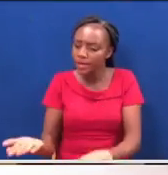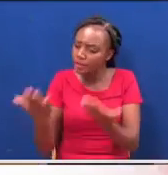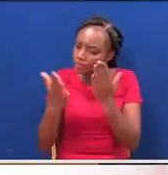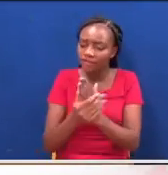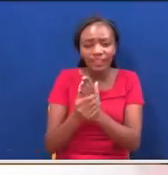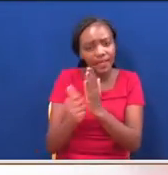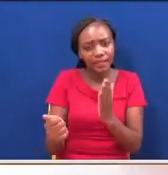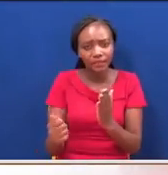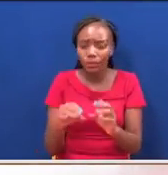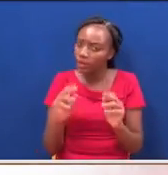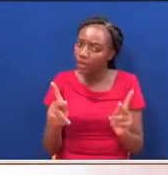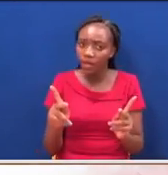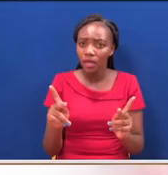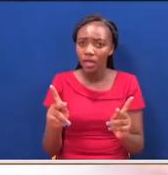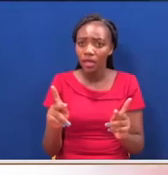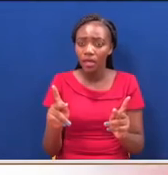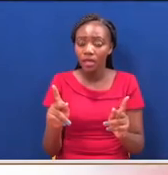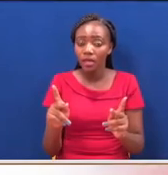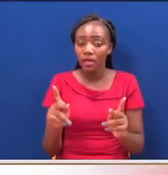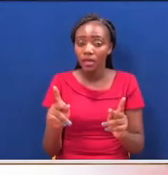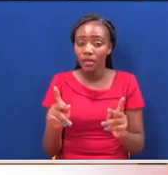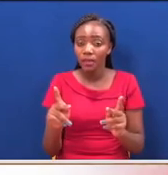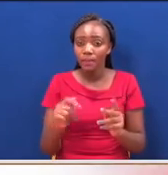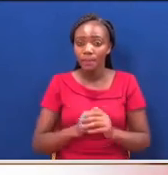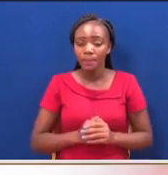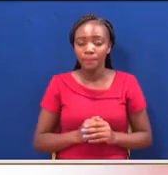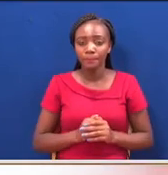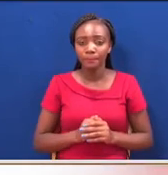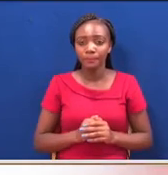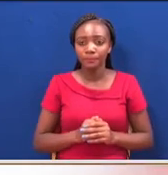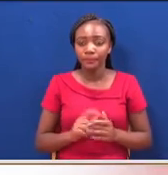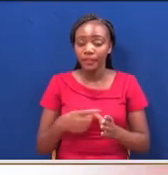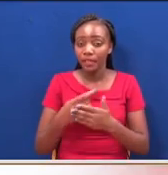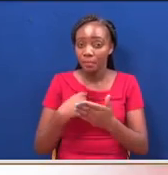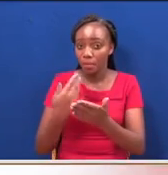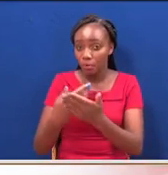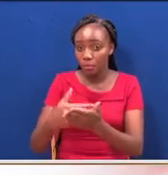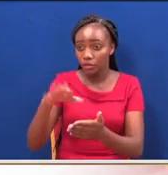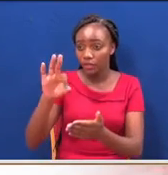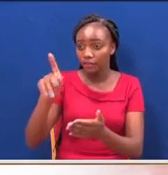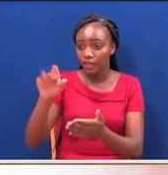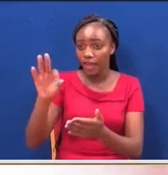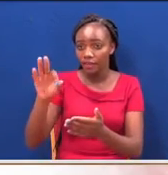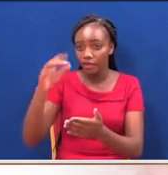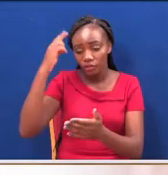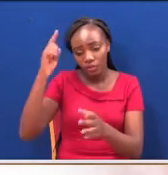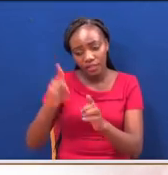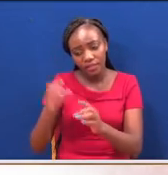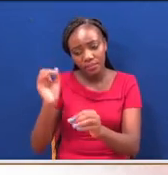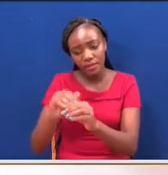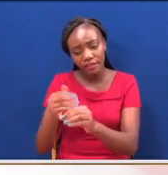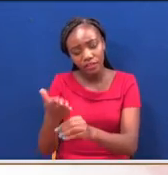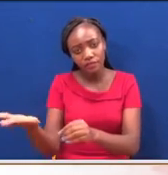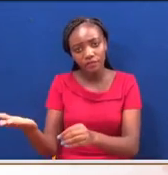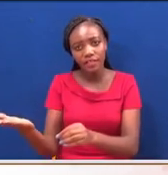wapi? Kwa hivyo hizo ni mkakati ina style sana federation pia inaweka. Ndio na wakiona wale wanafanya vitu kama